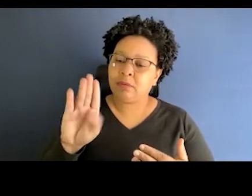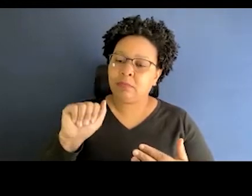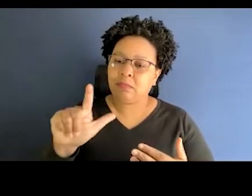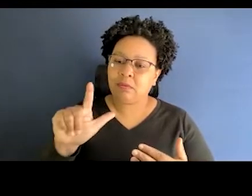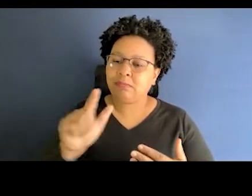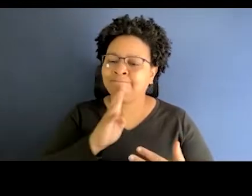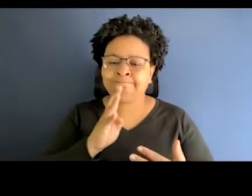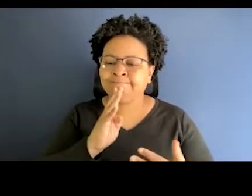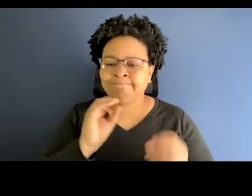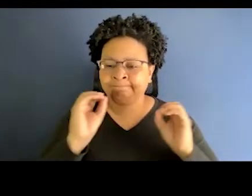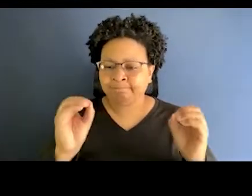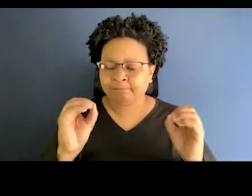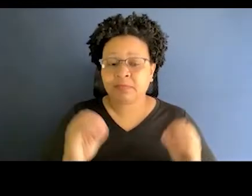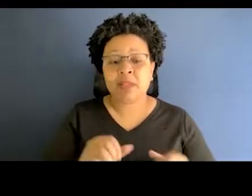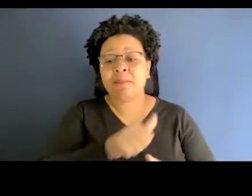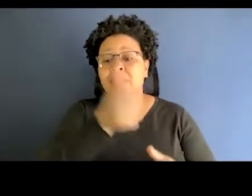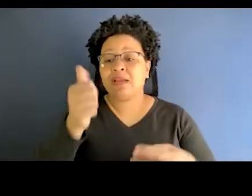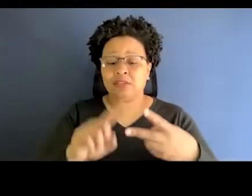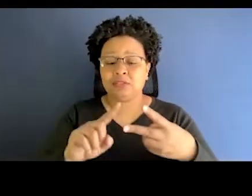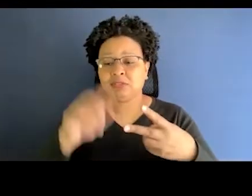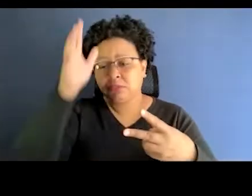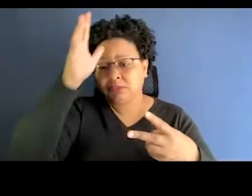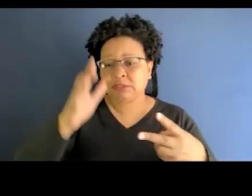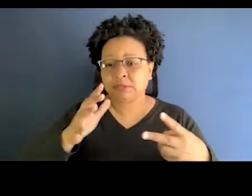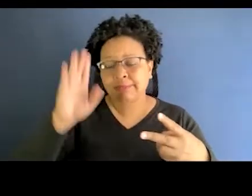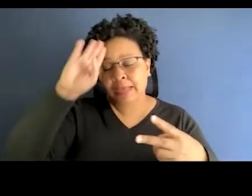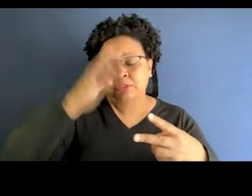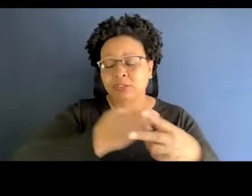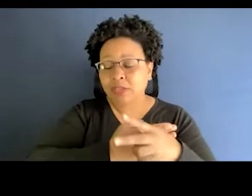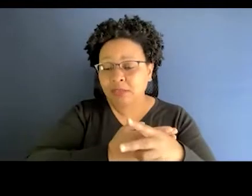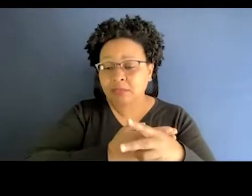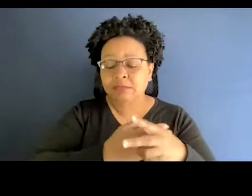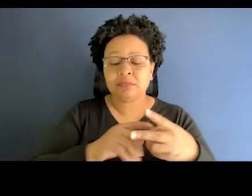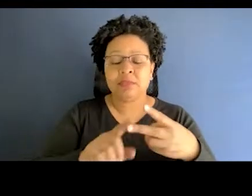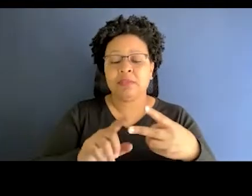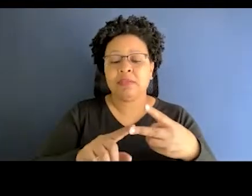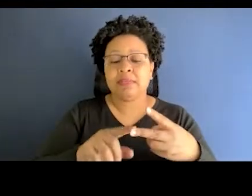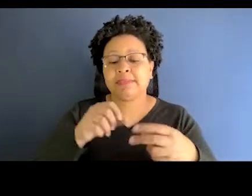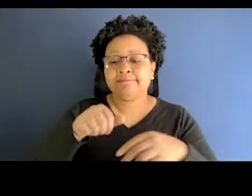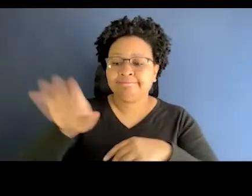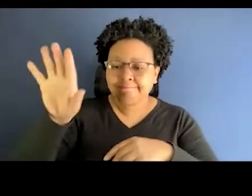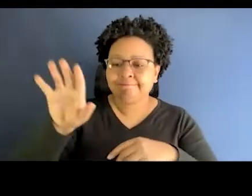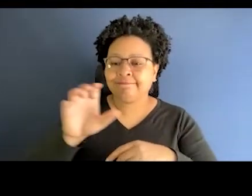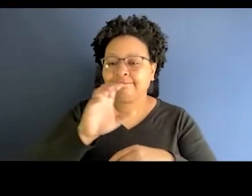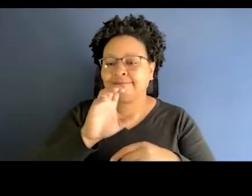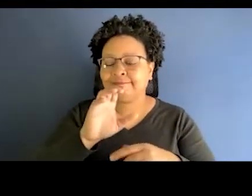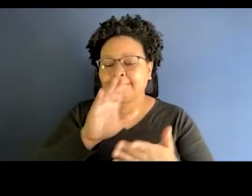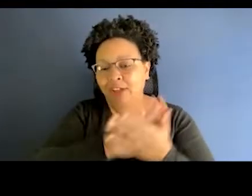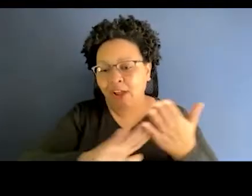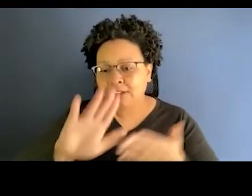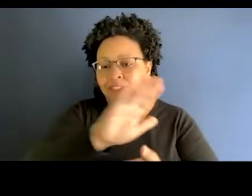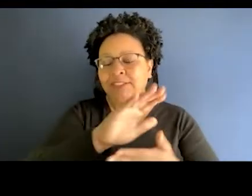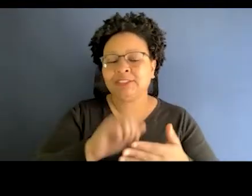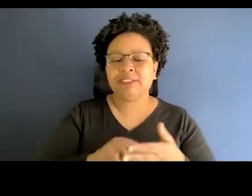son who's off in college. I do have a degree in psychology. I have the great opportunity to